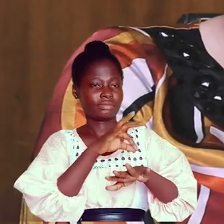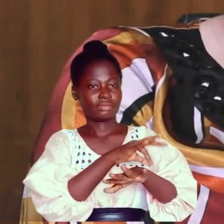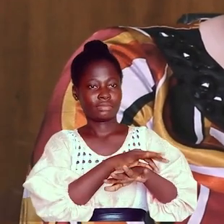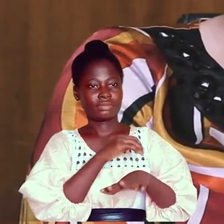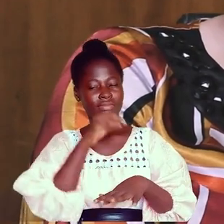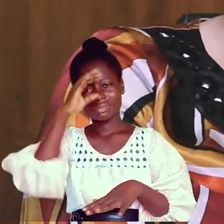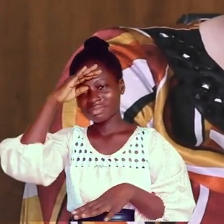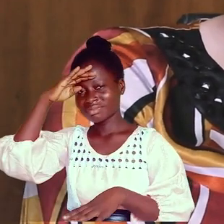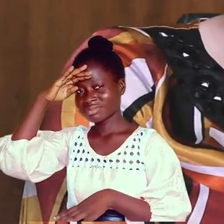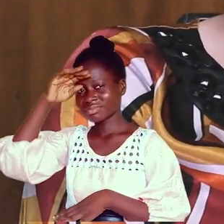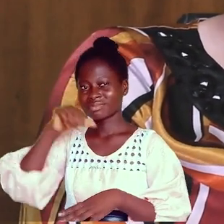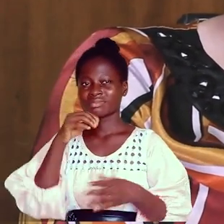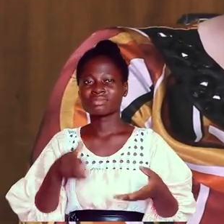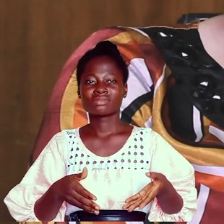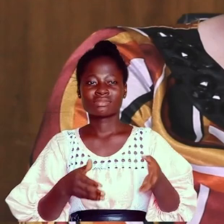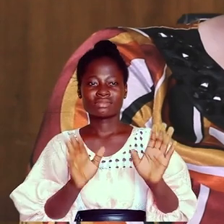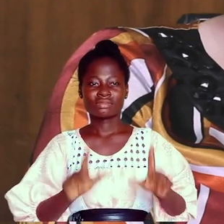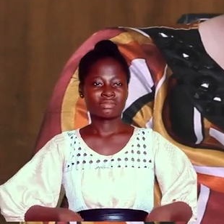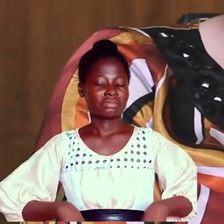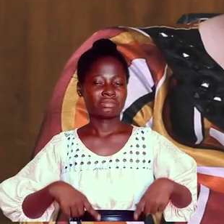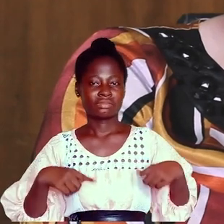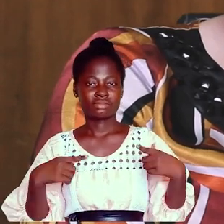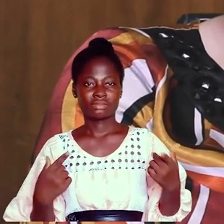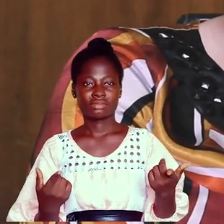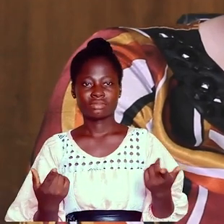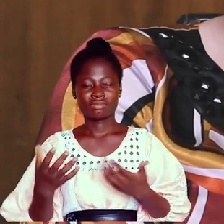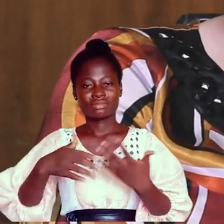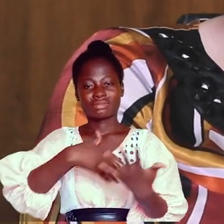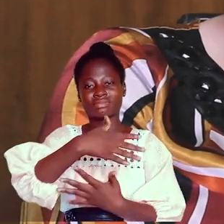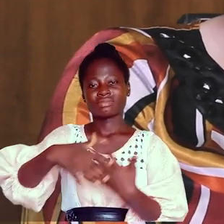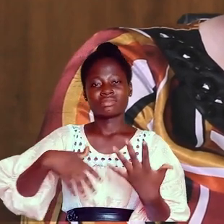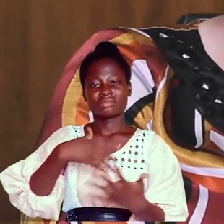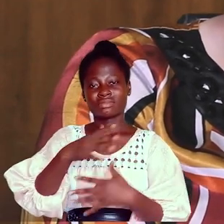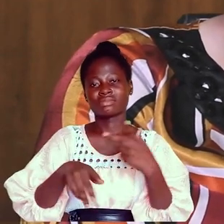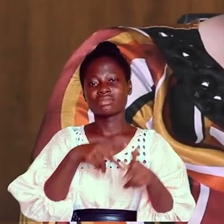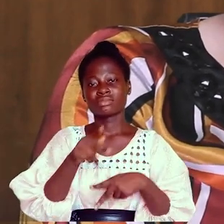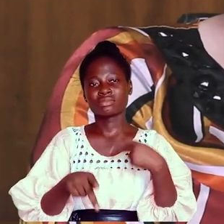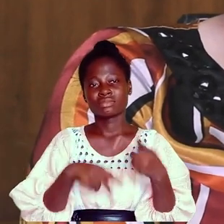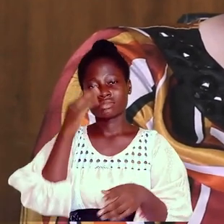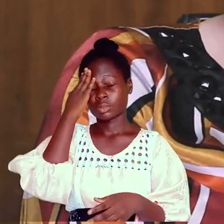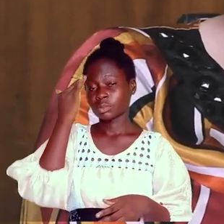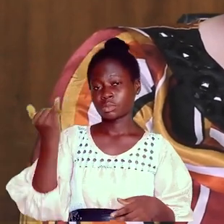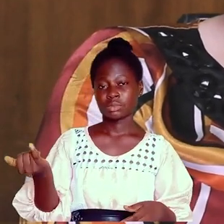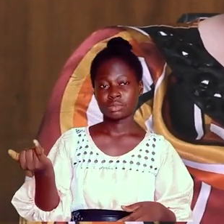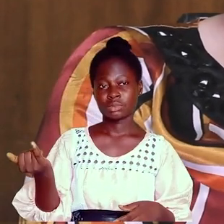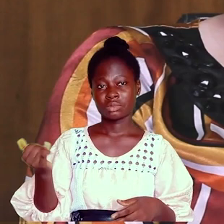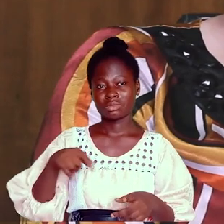albinism are not allowed to reside or live in those communities because